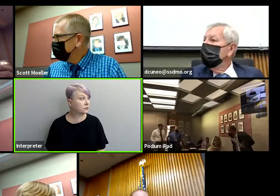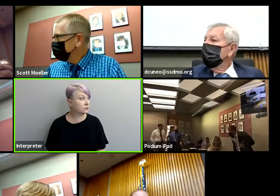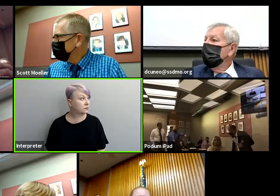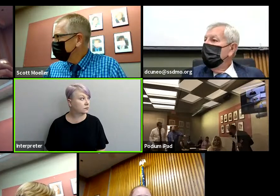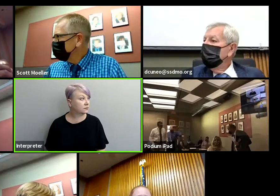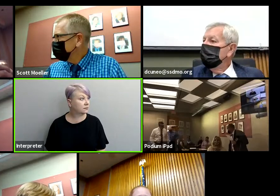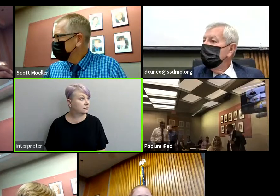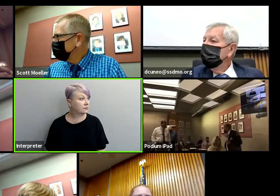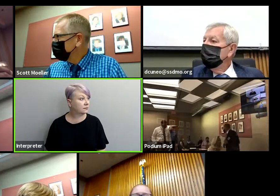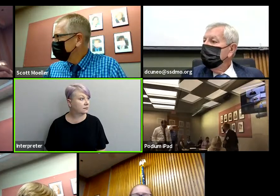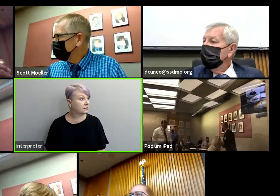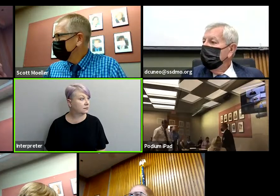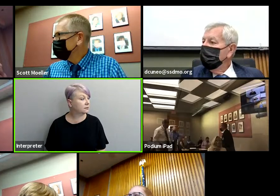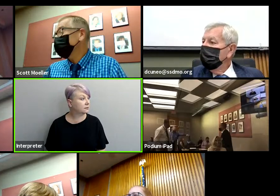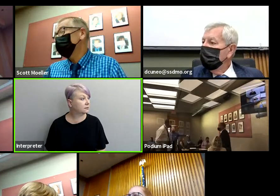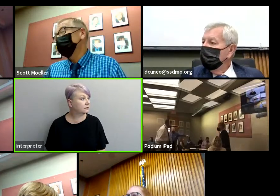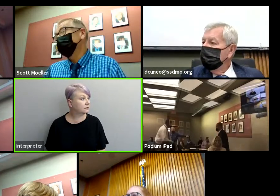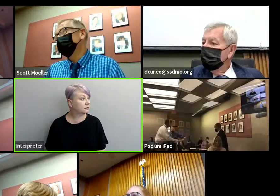Right here.